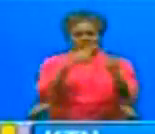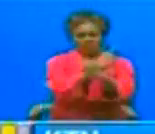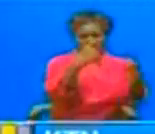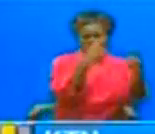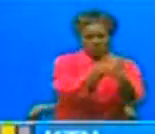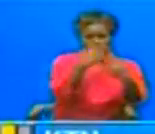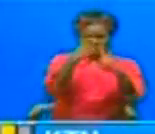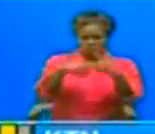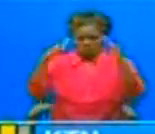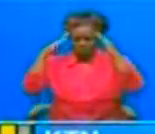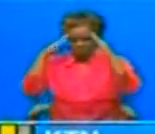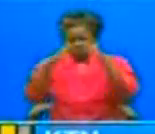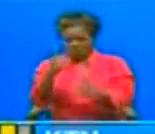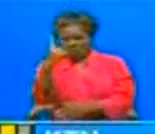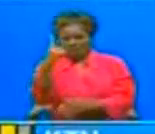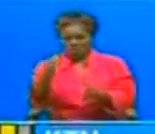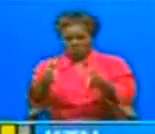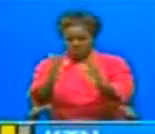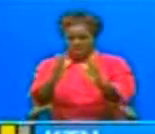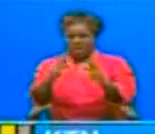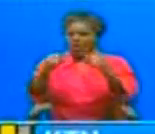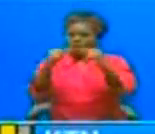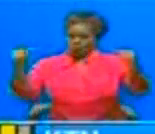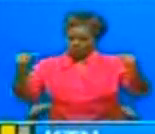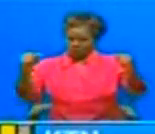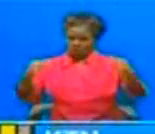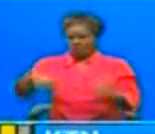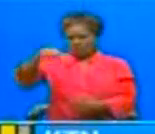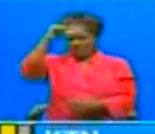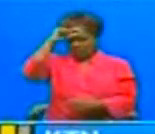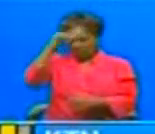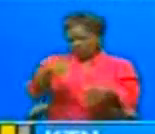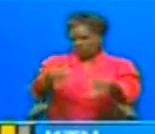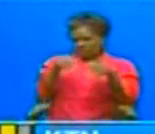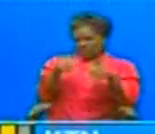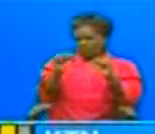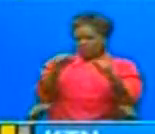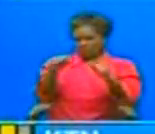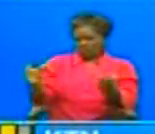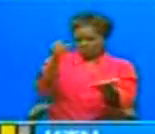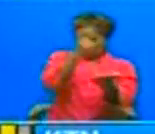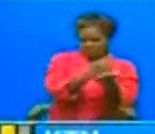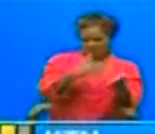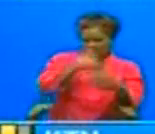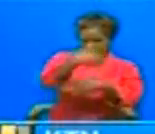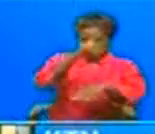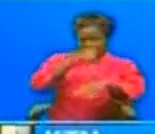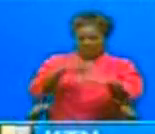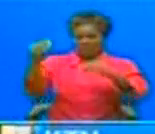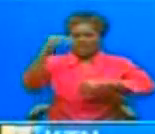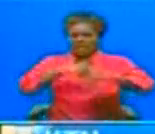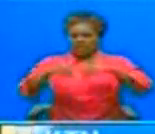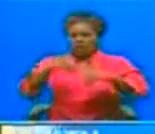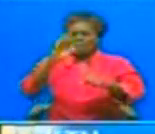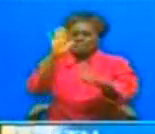the conventional way of looking at things. As opposition, we are government in waiting, we are the alternative leadership. And